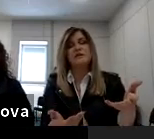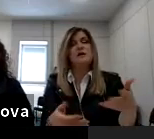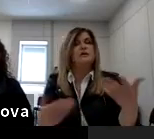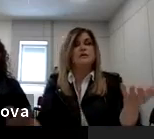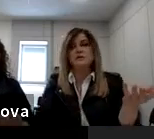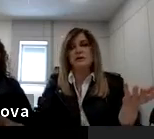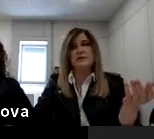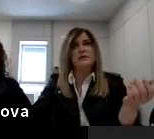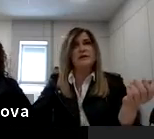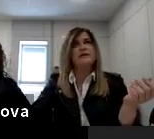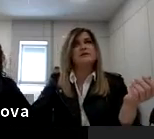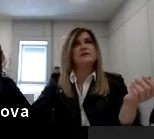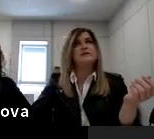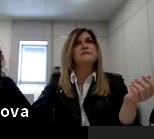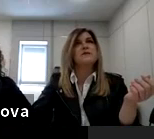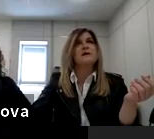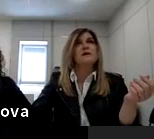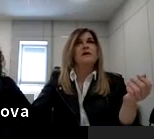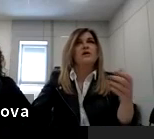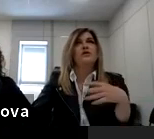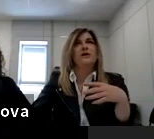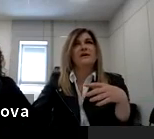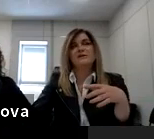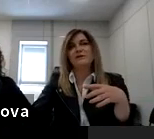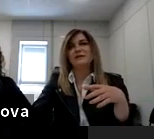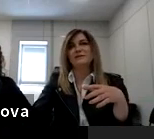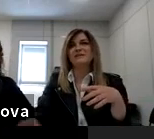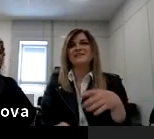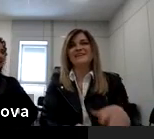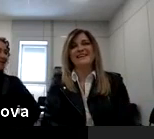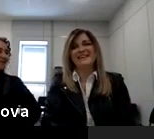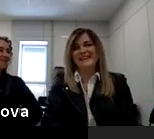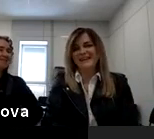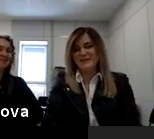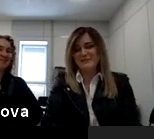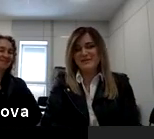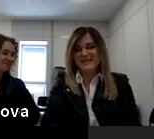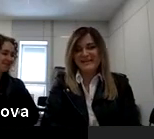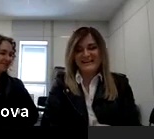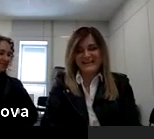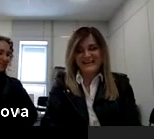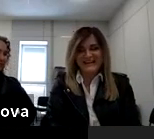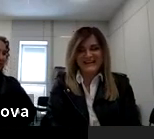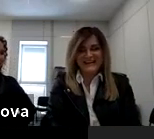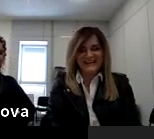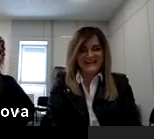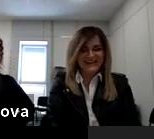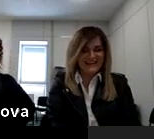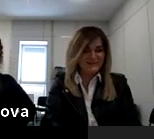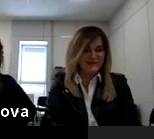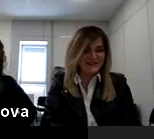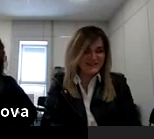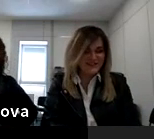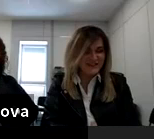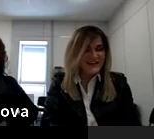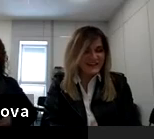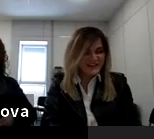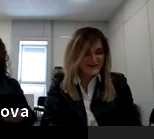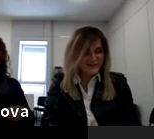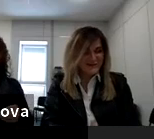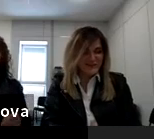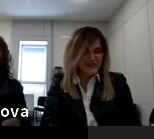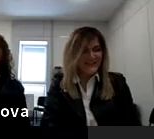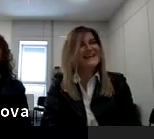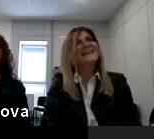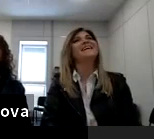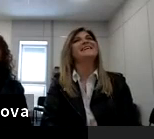overheat or something like this. Please. Great. It was a good presentation. Yeah. Thank you